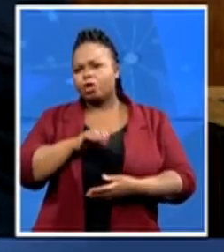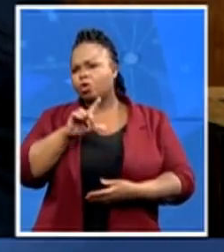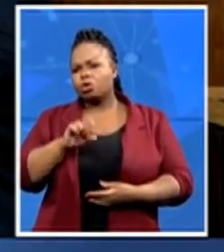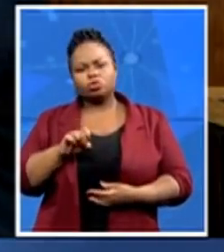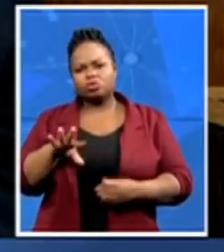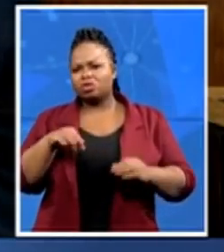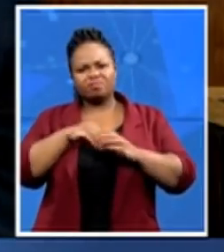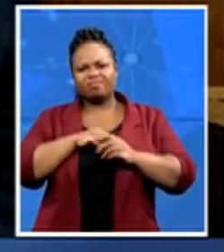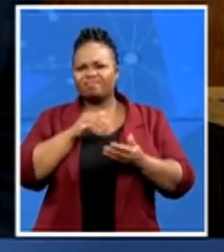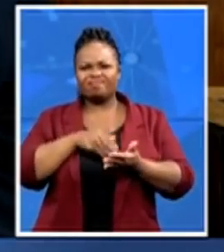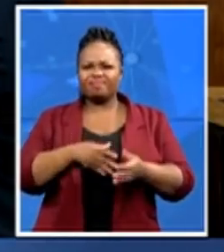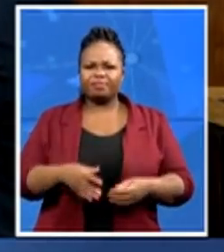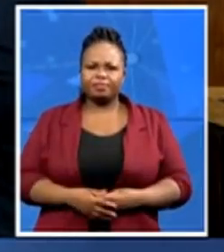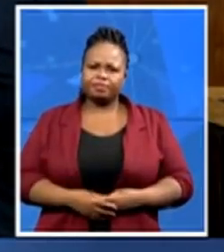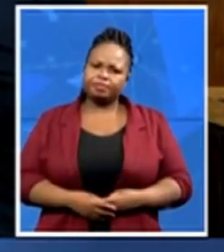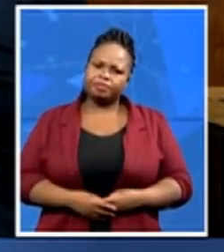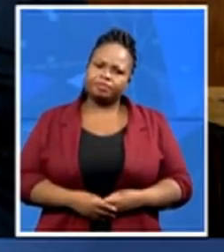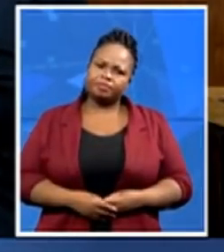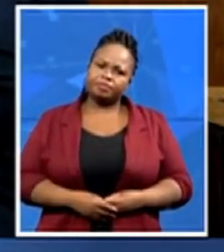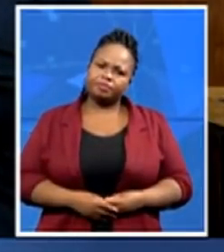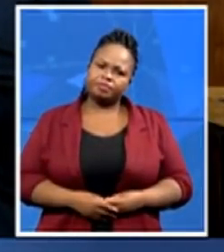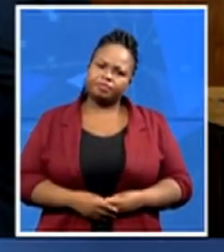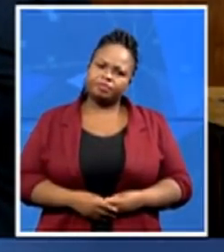Sorry, it's disturbing the mics. Anyway.